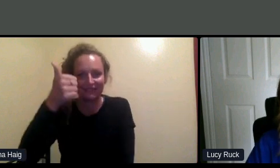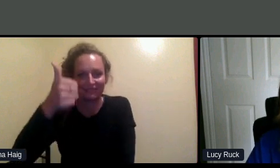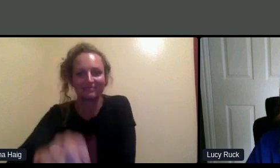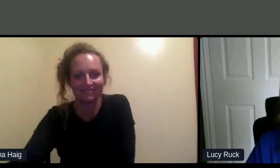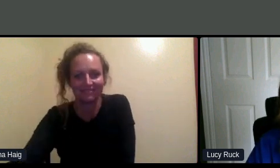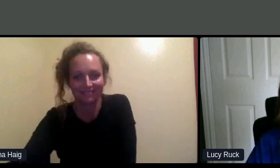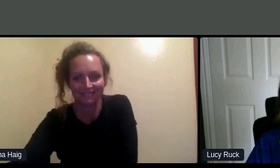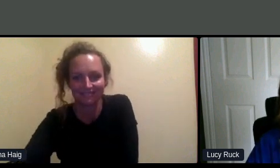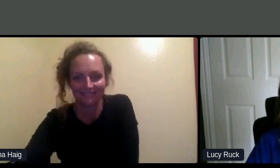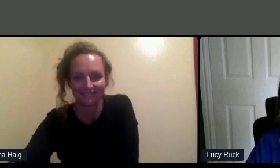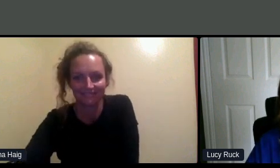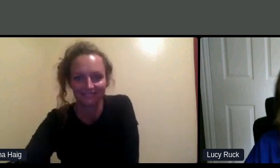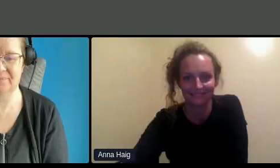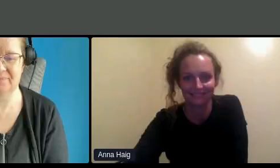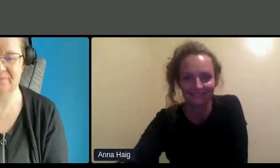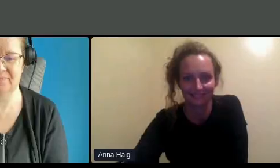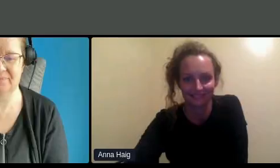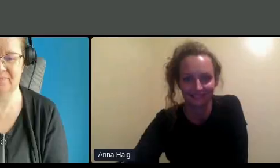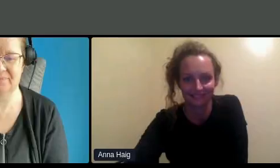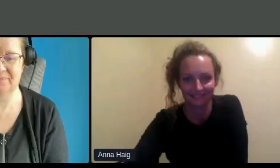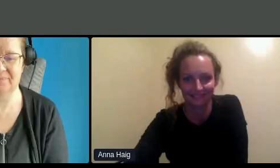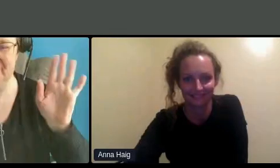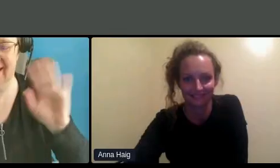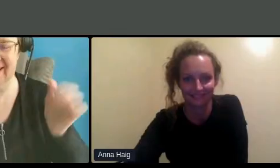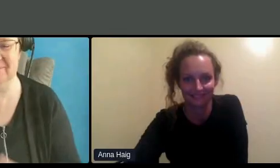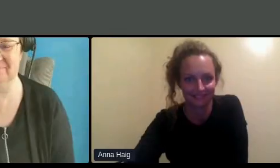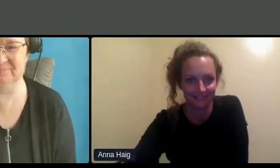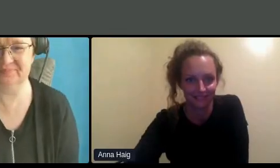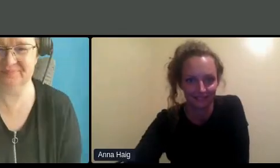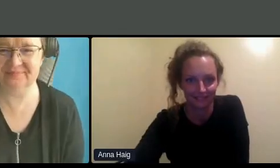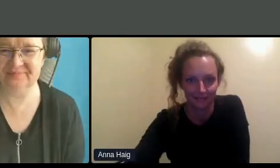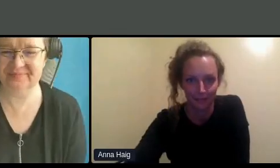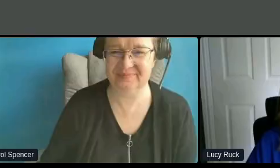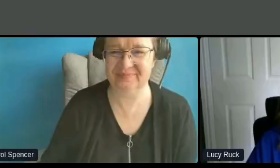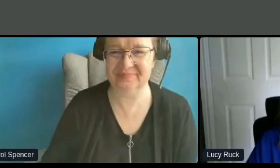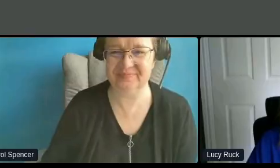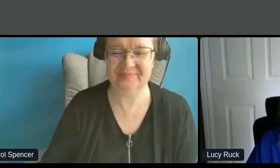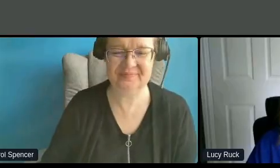else. Thanks a lot, guys. Thank you. Thank you. Bye-bye. Take care. Bye. Thanks, Carol. Thanks, Anna. Bye.